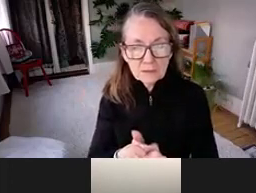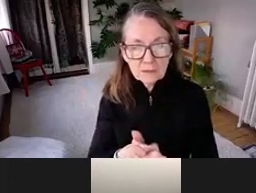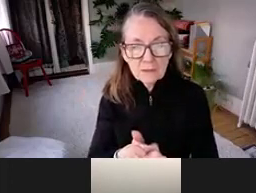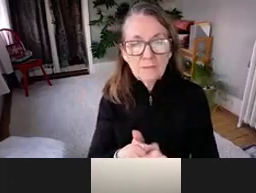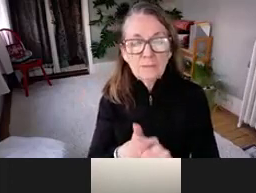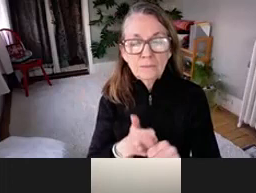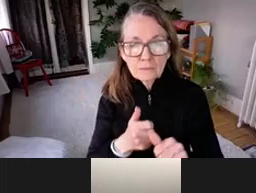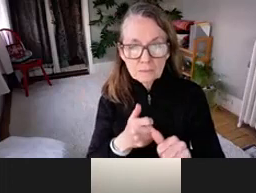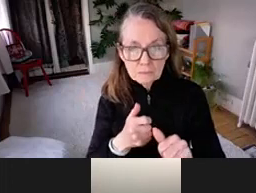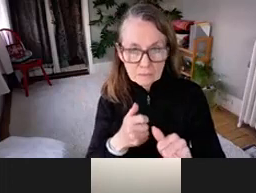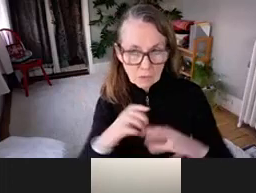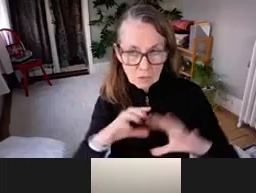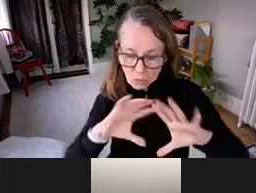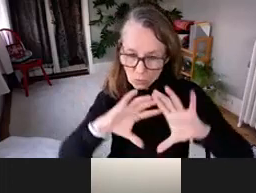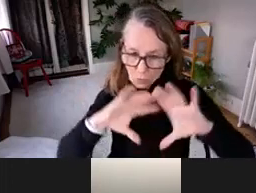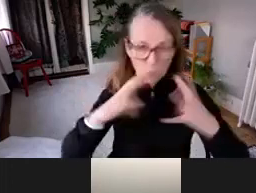projects